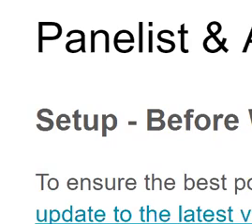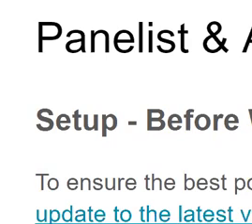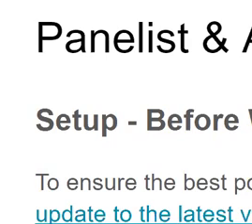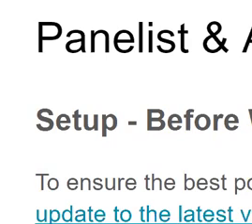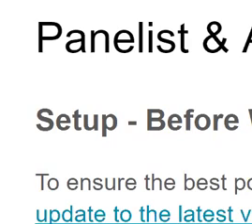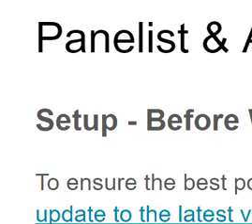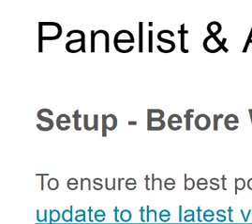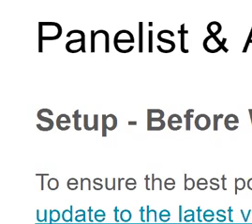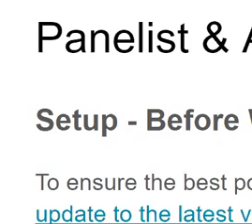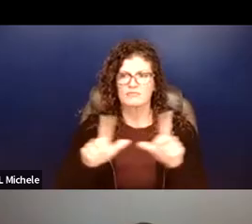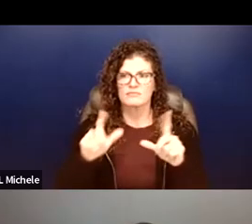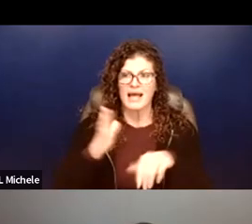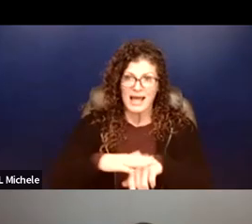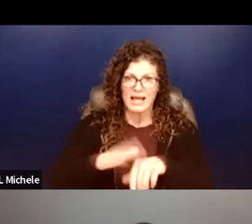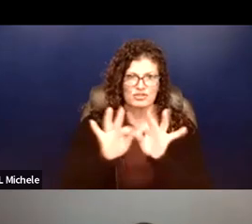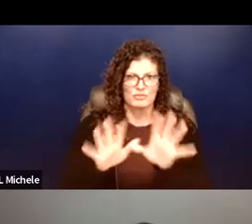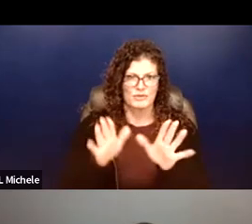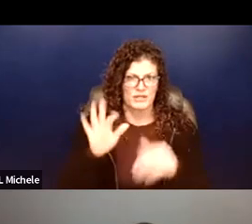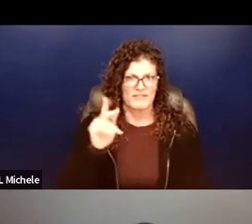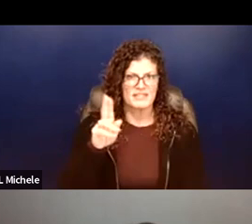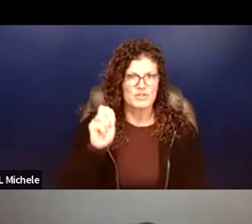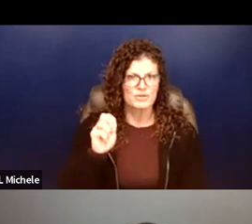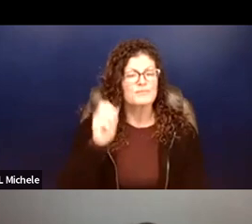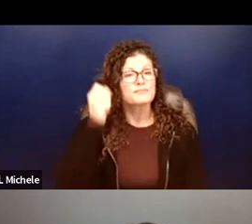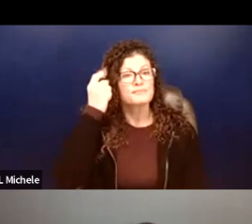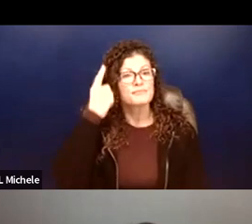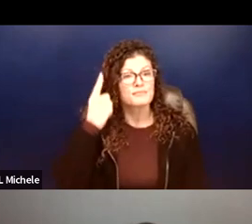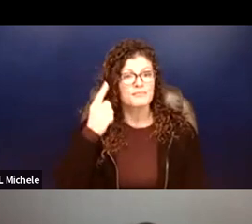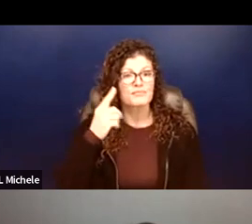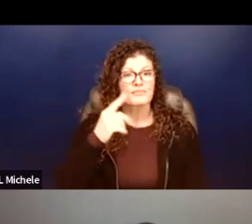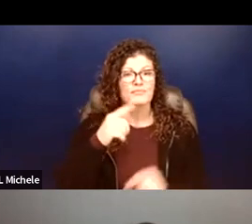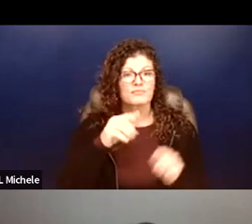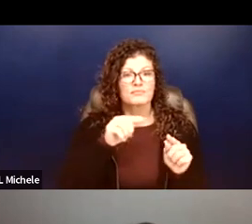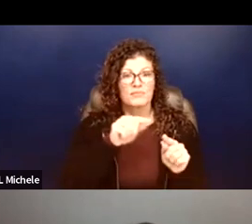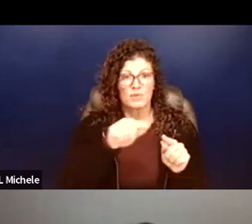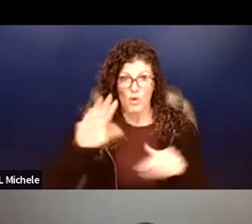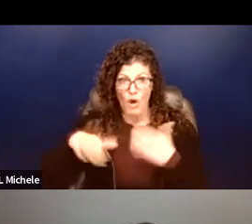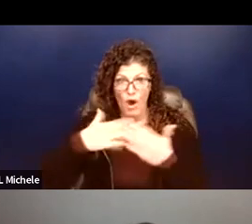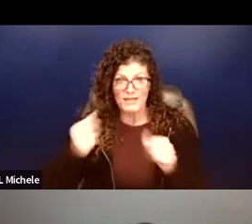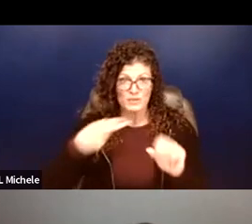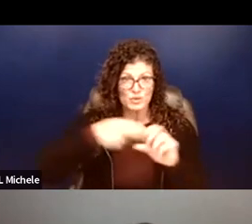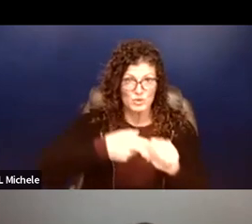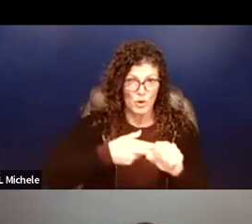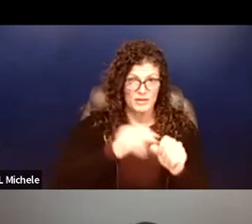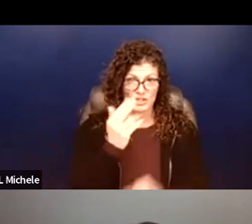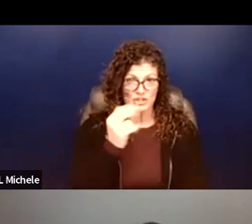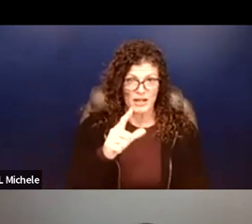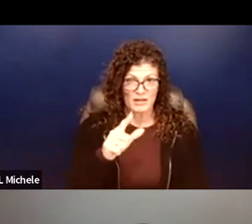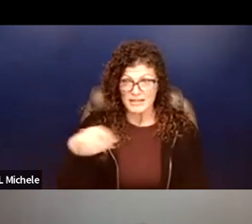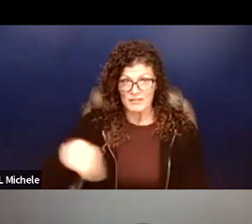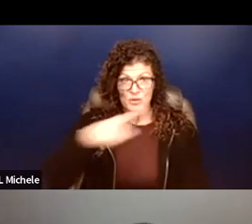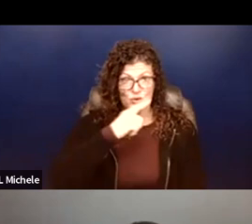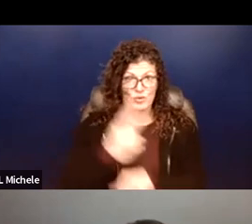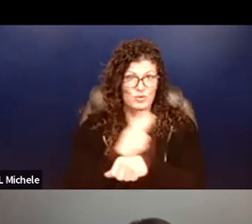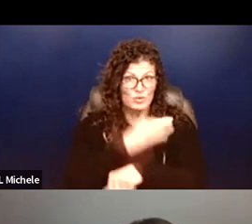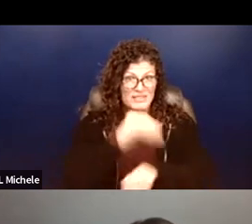on the interpretation feature. Please note that everyone needs to join a channel, including English speakers. If you